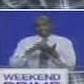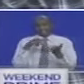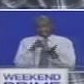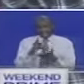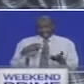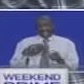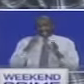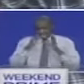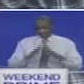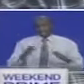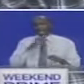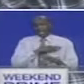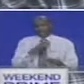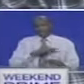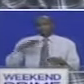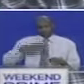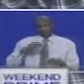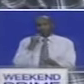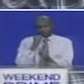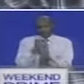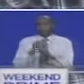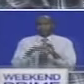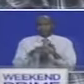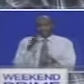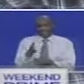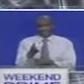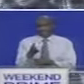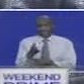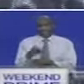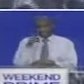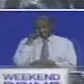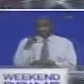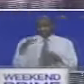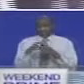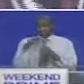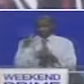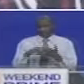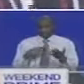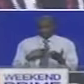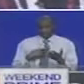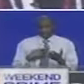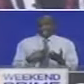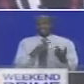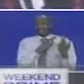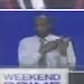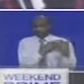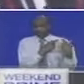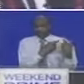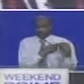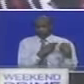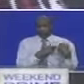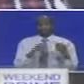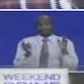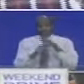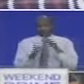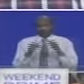for eligible members of staff. It is in that connection that we are also insisting that the role of the then Minister of